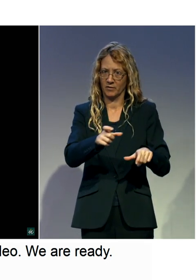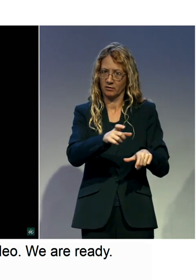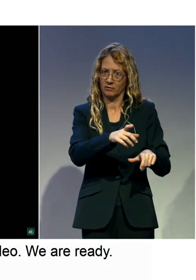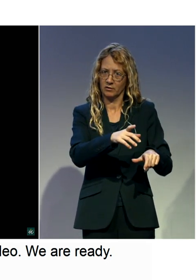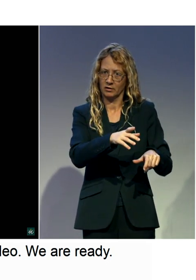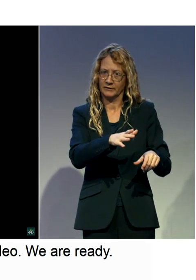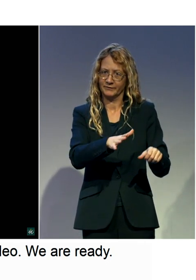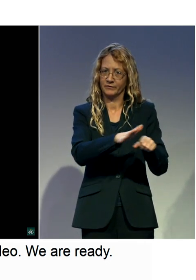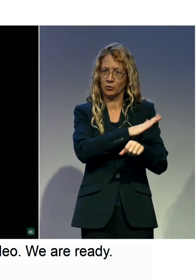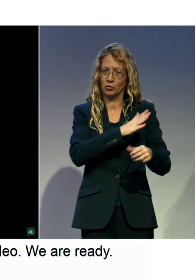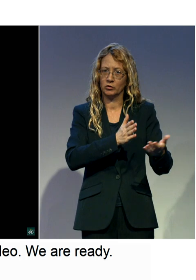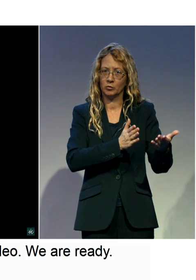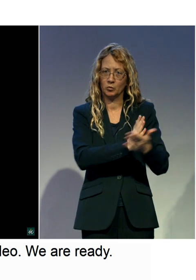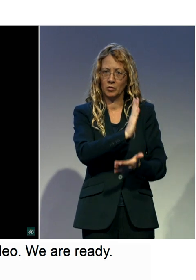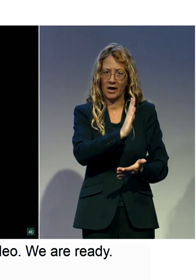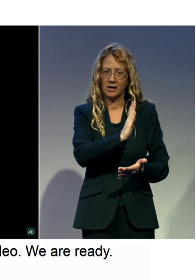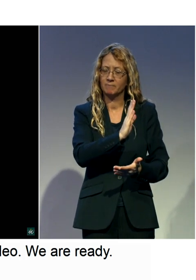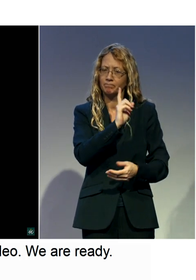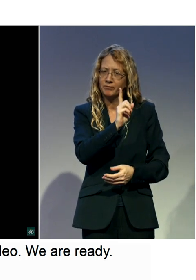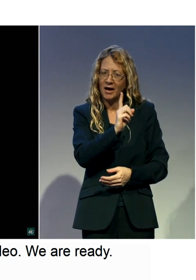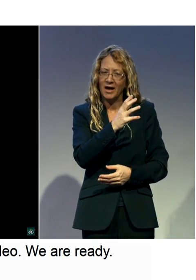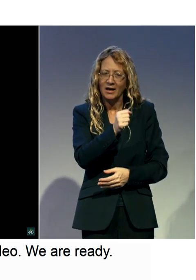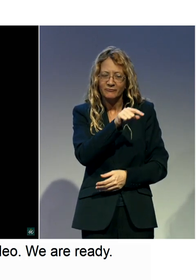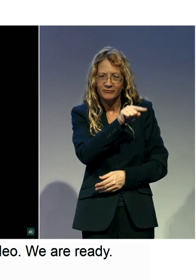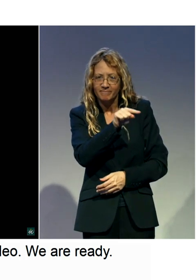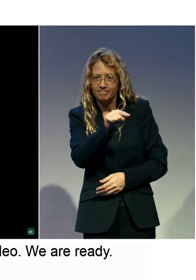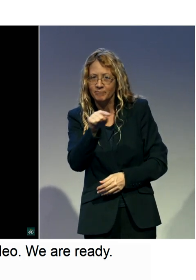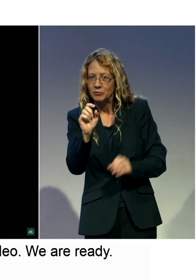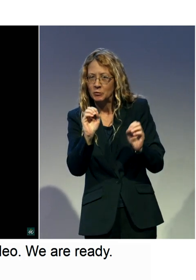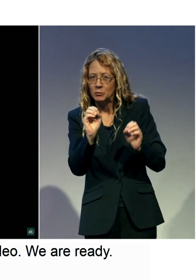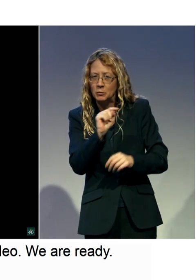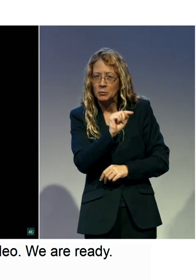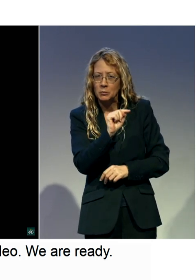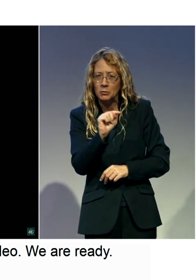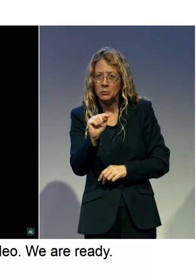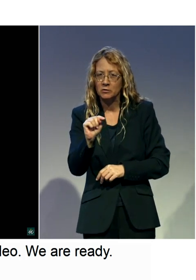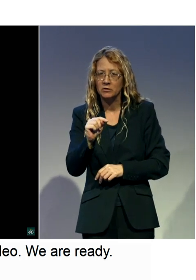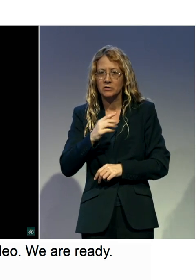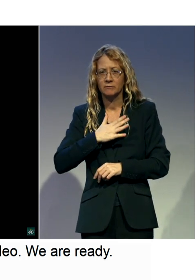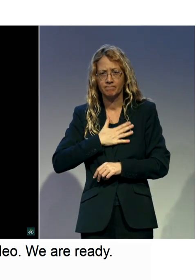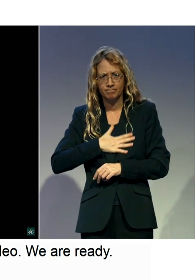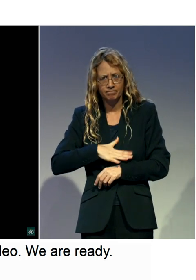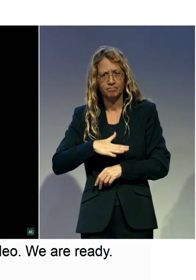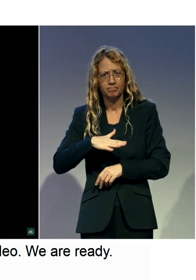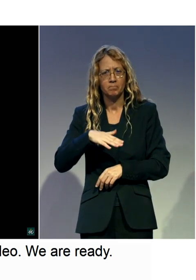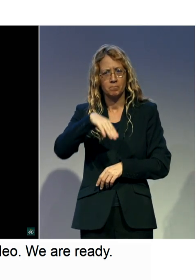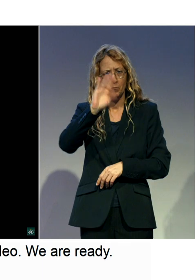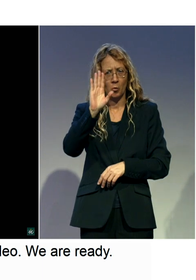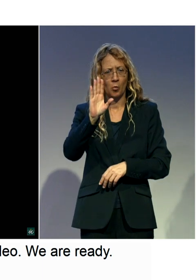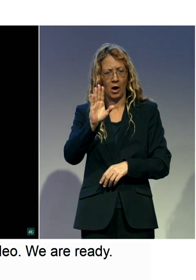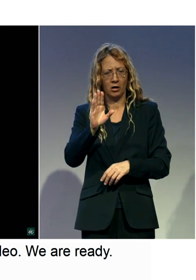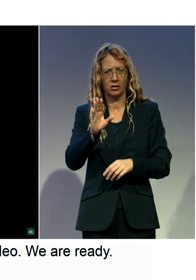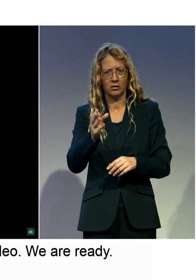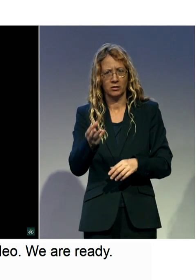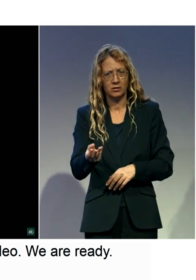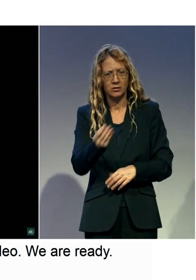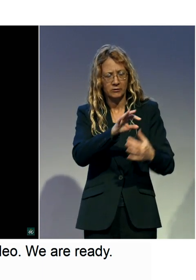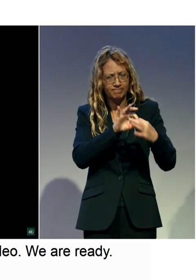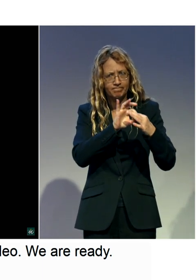have improved greatly in supporting social and community inclusion, engaging with advocates, and promoting physical or cognitive